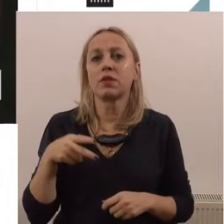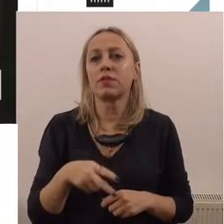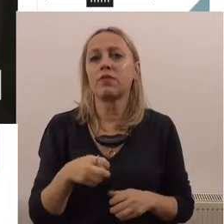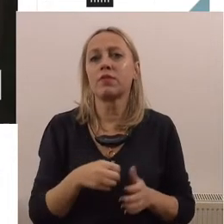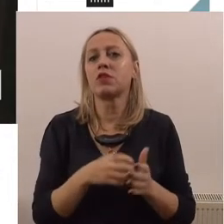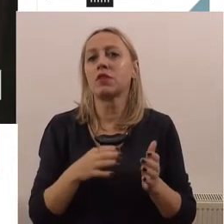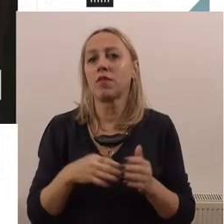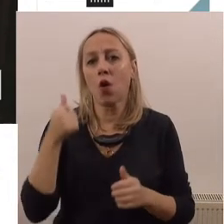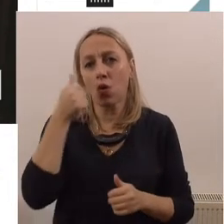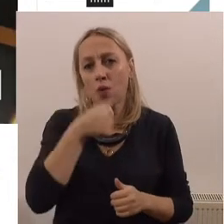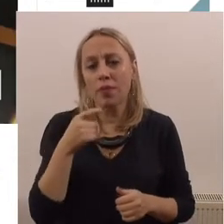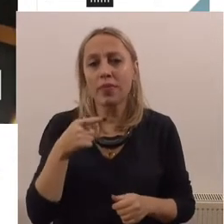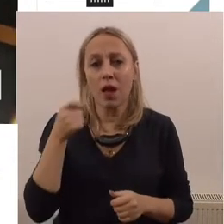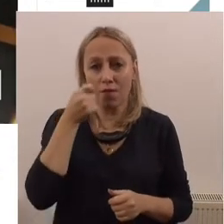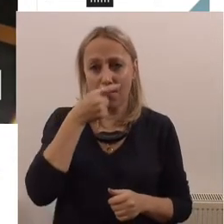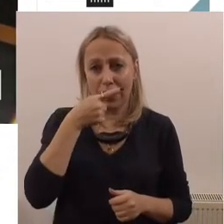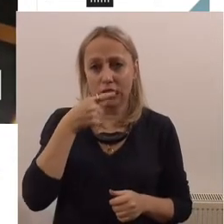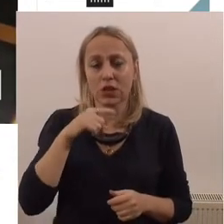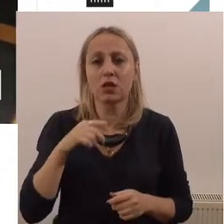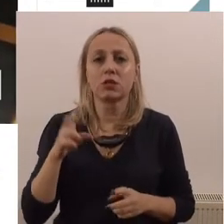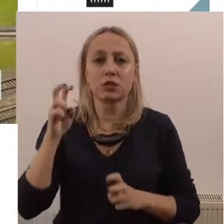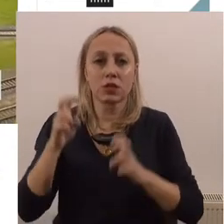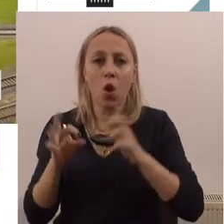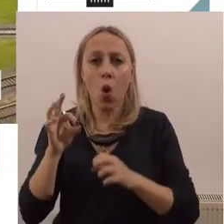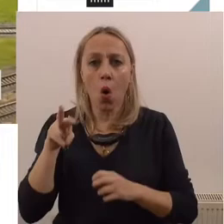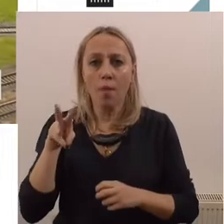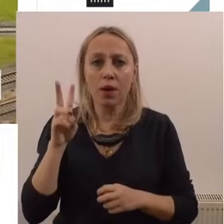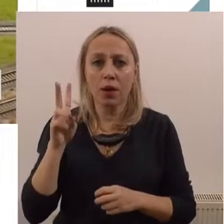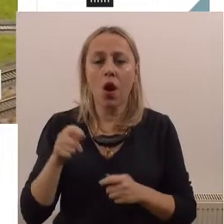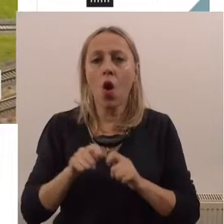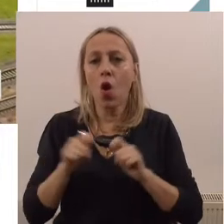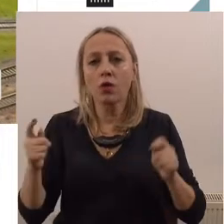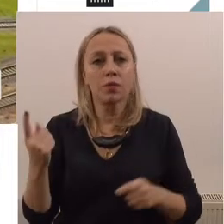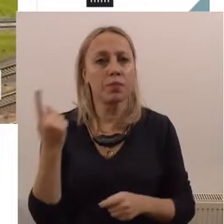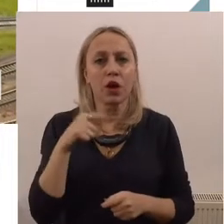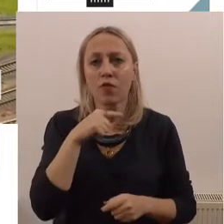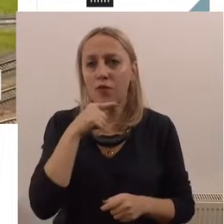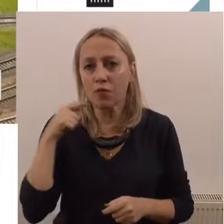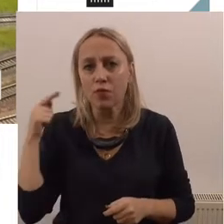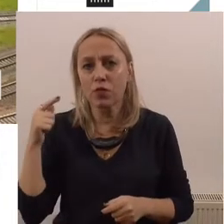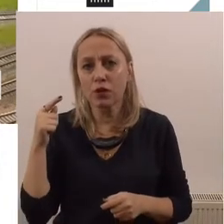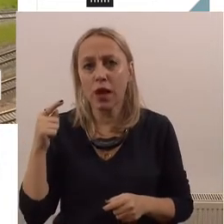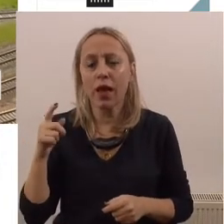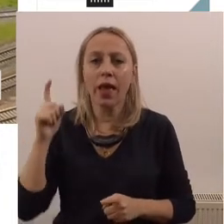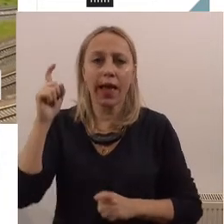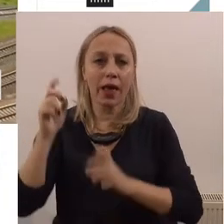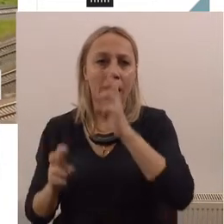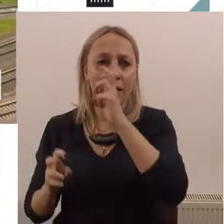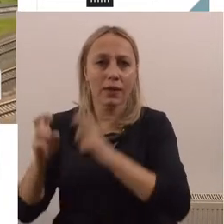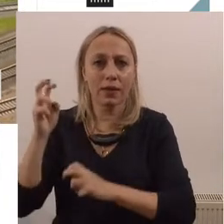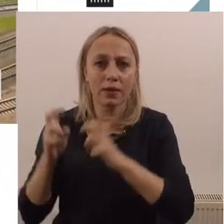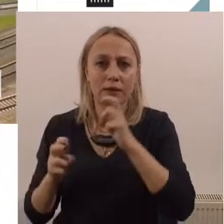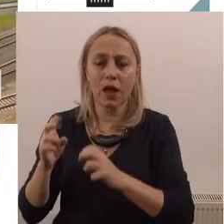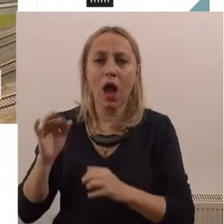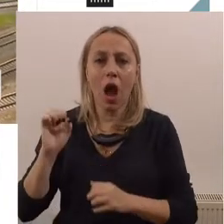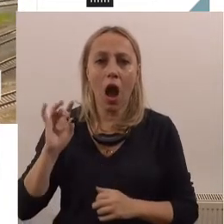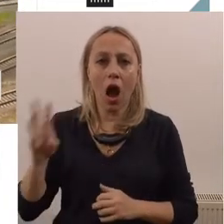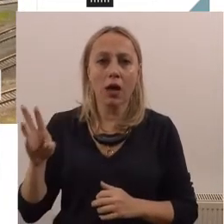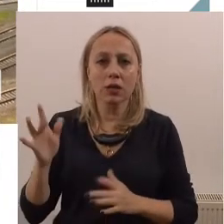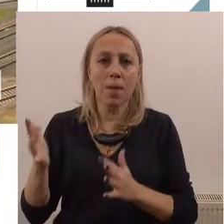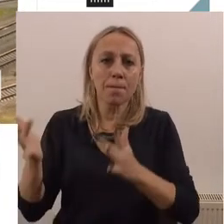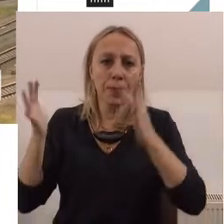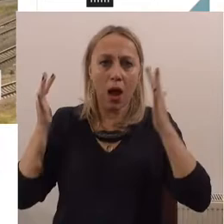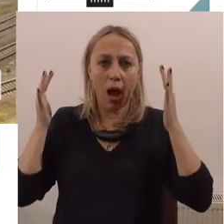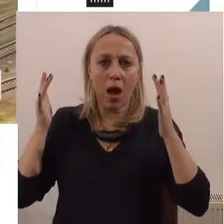the 2019 festival, the Vixen Metallurgical Plant opened the first Russian industrial street